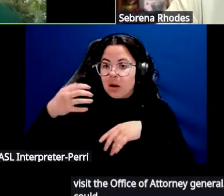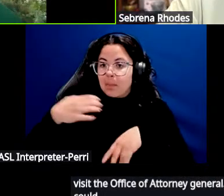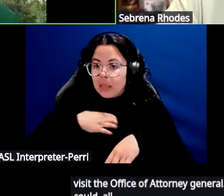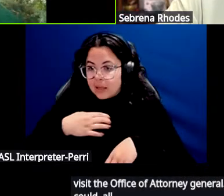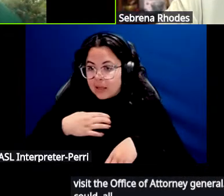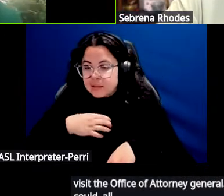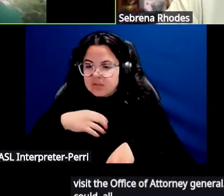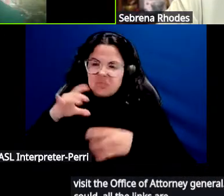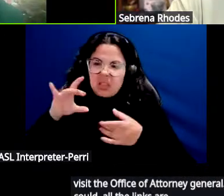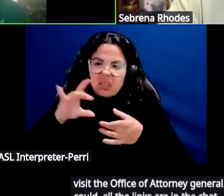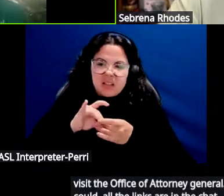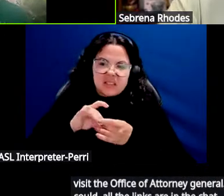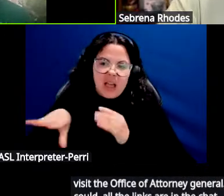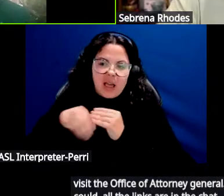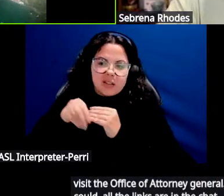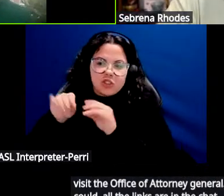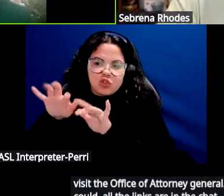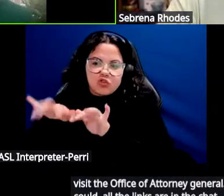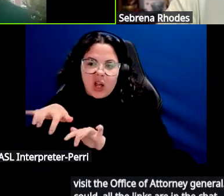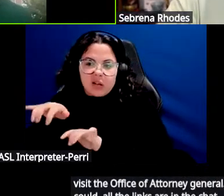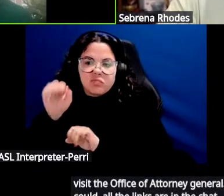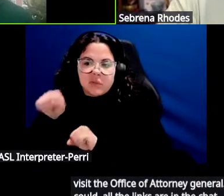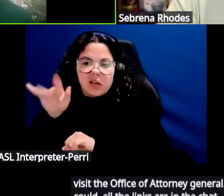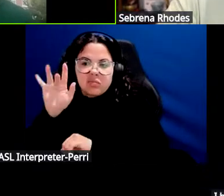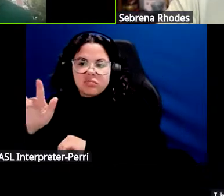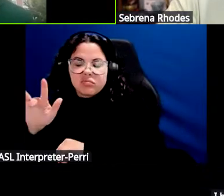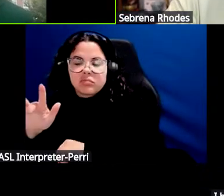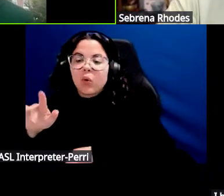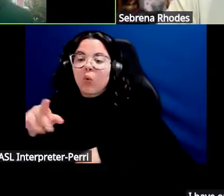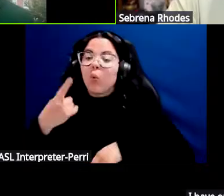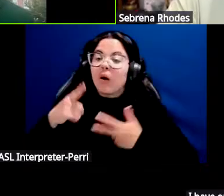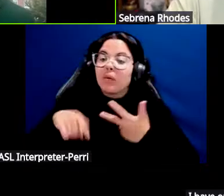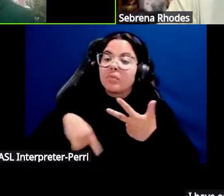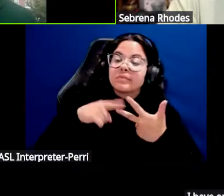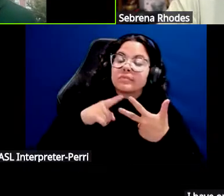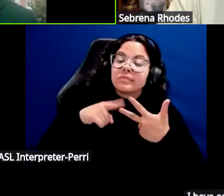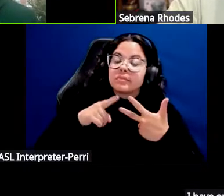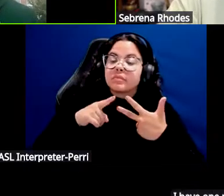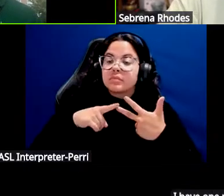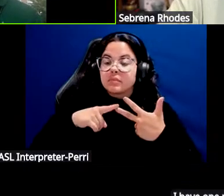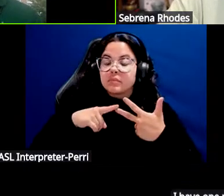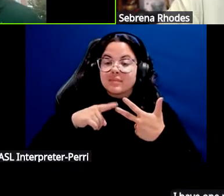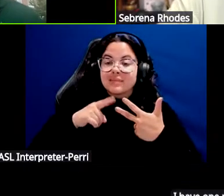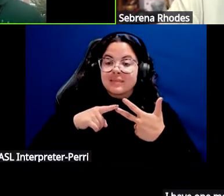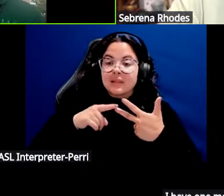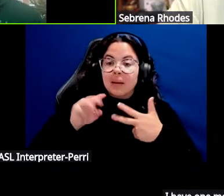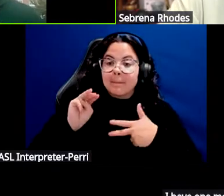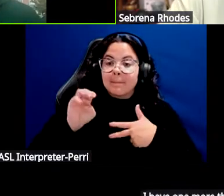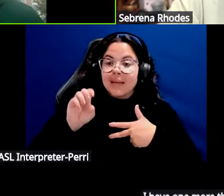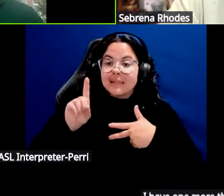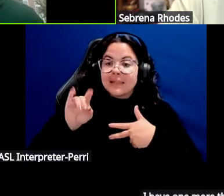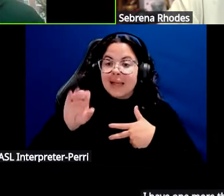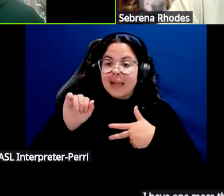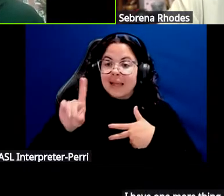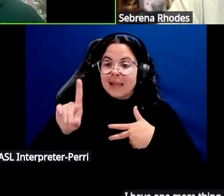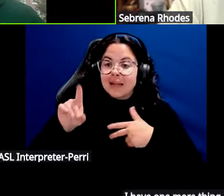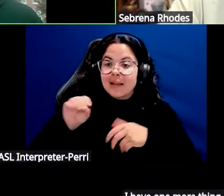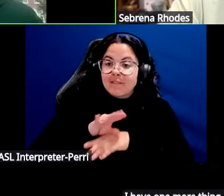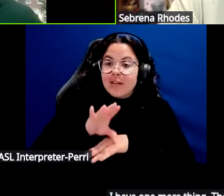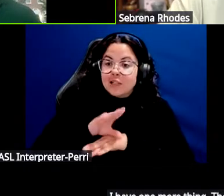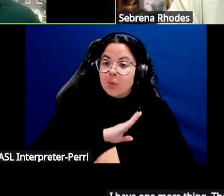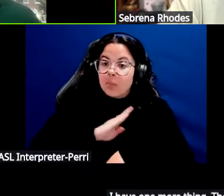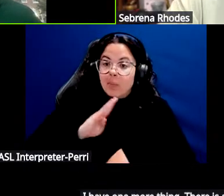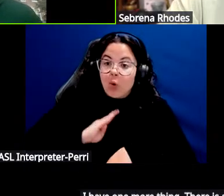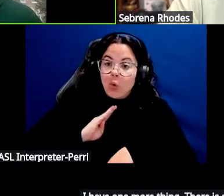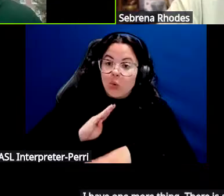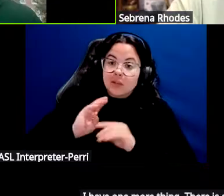are in the chat. I have one more thing. There is a Medicaid Advisory Board commission getting